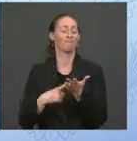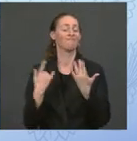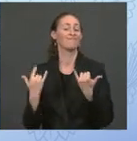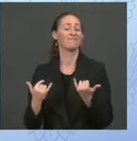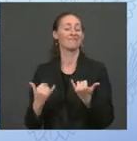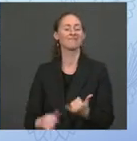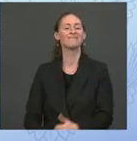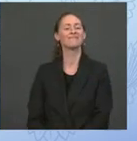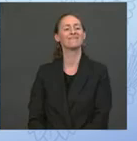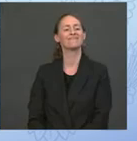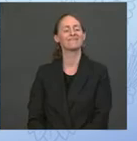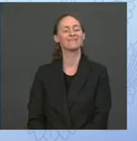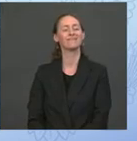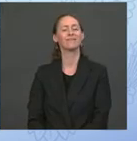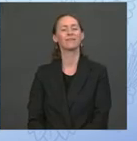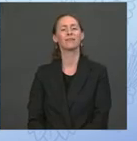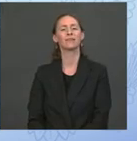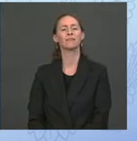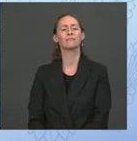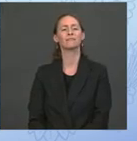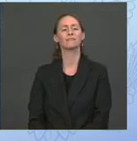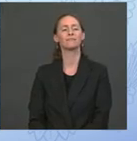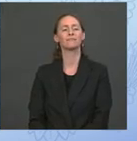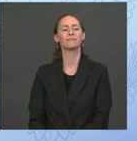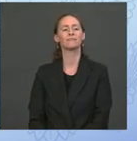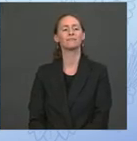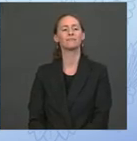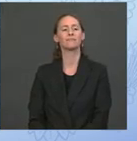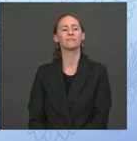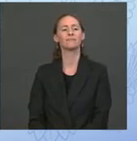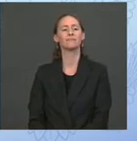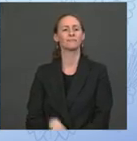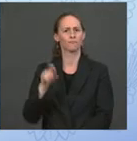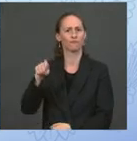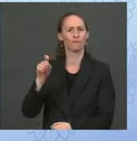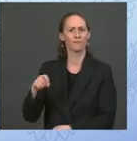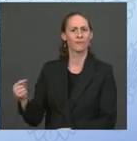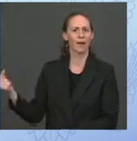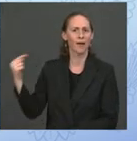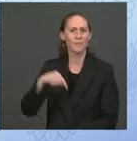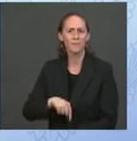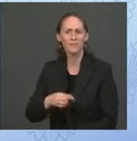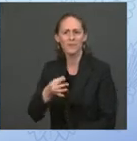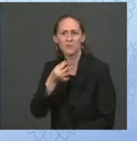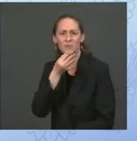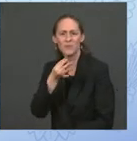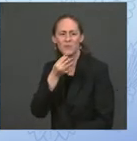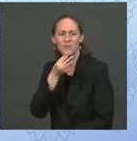that person should be coming out momentarily.